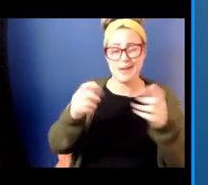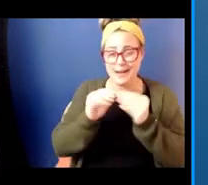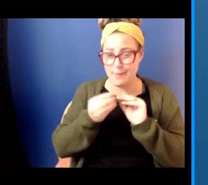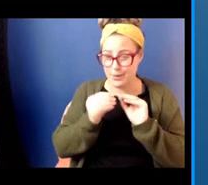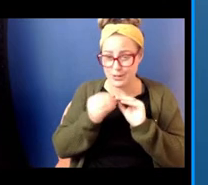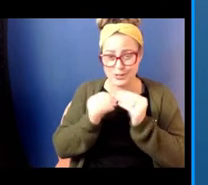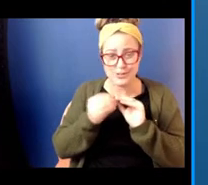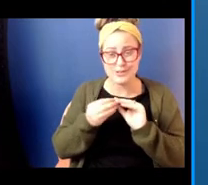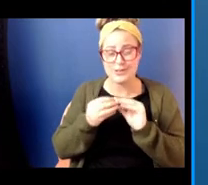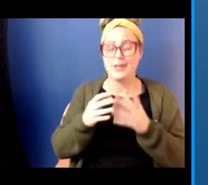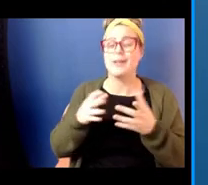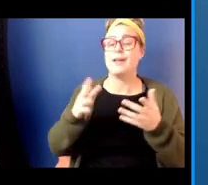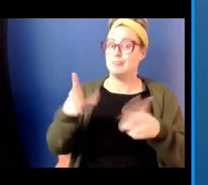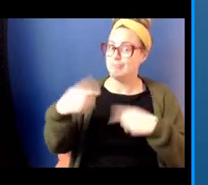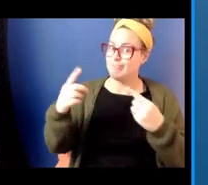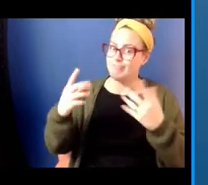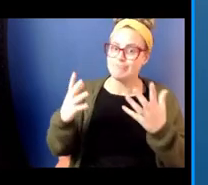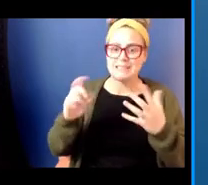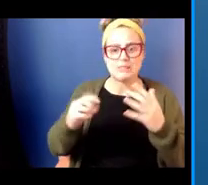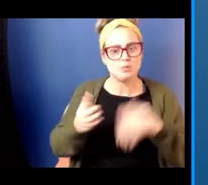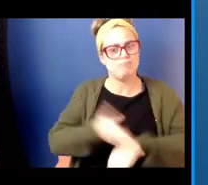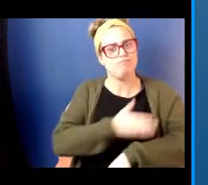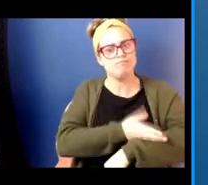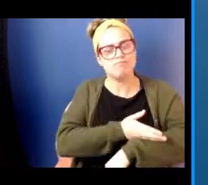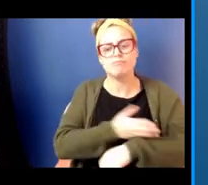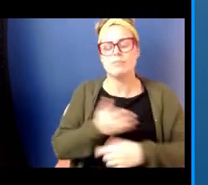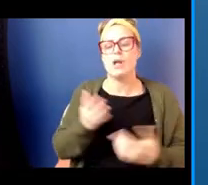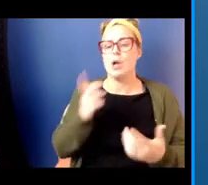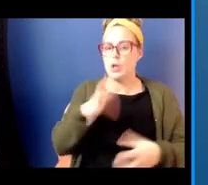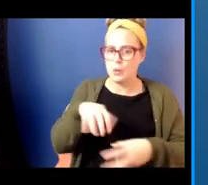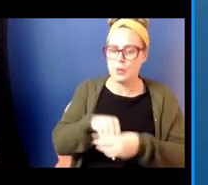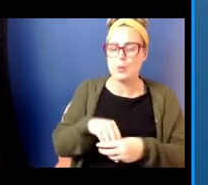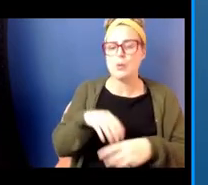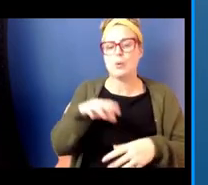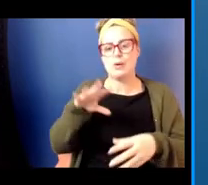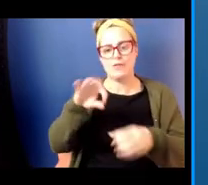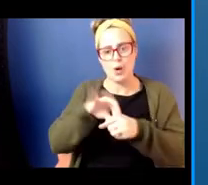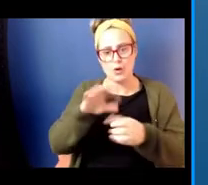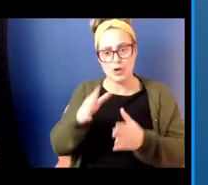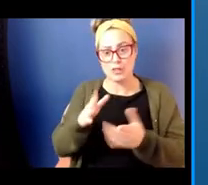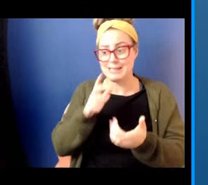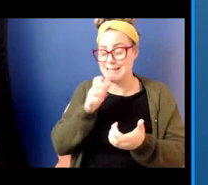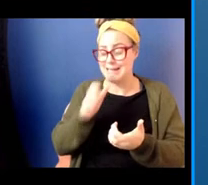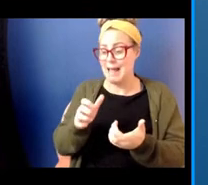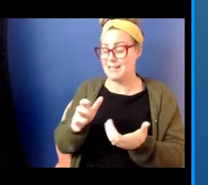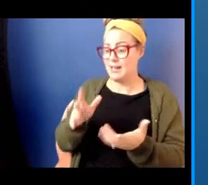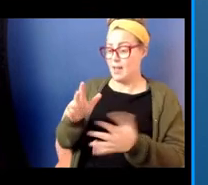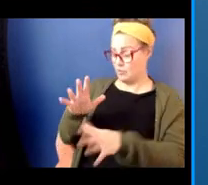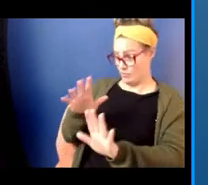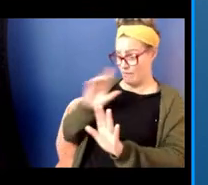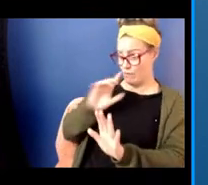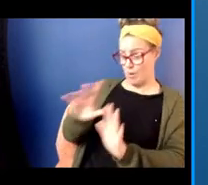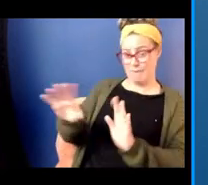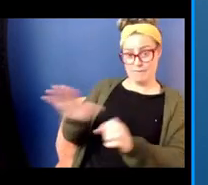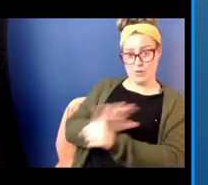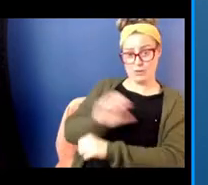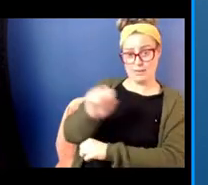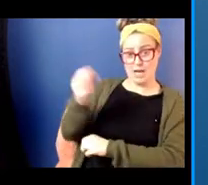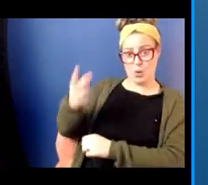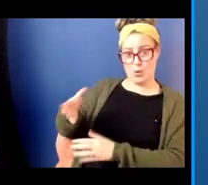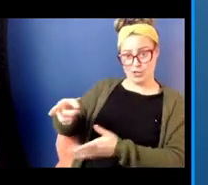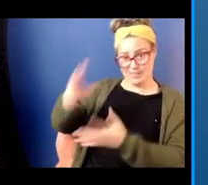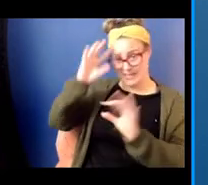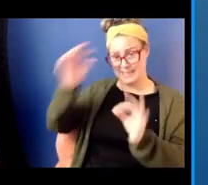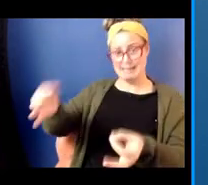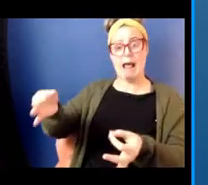backgrounds not to ratify the choice of the earliest States but as full stakeholders in making this choice